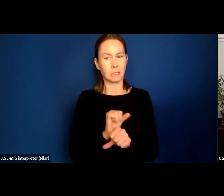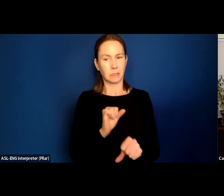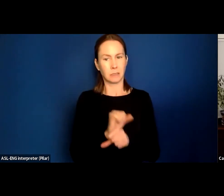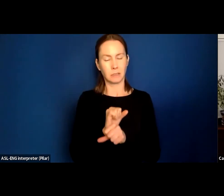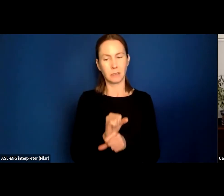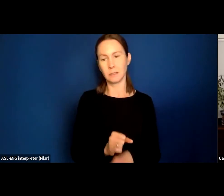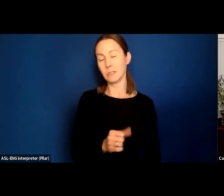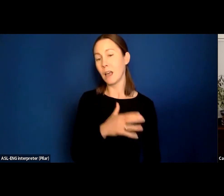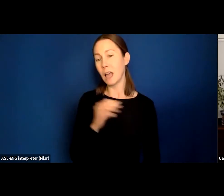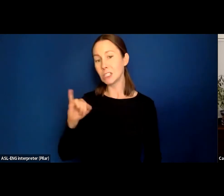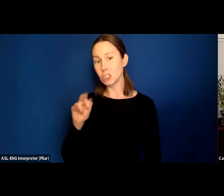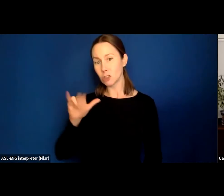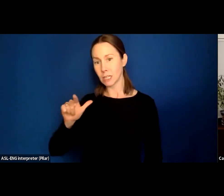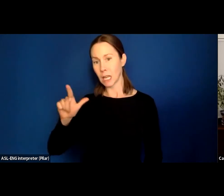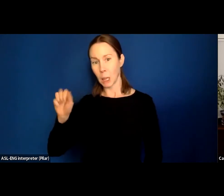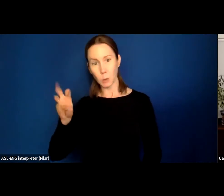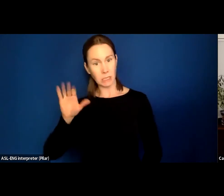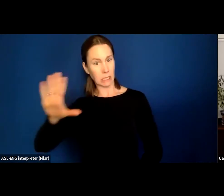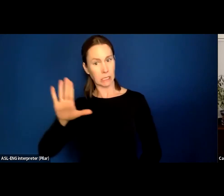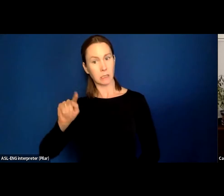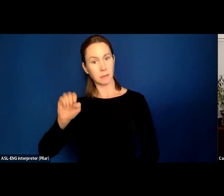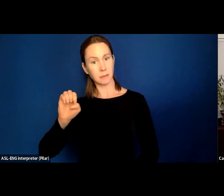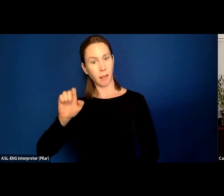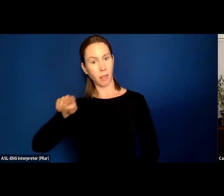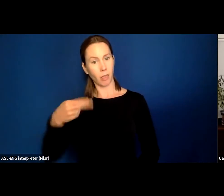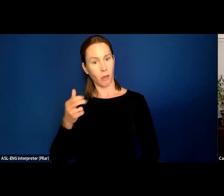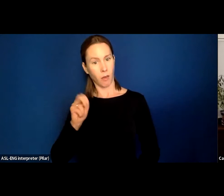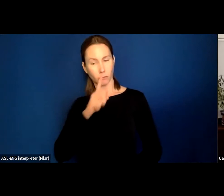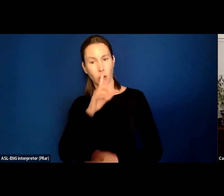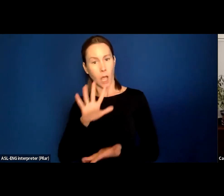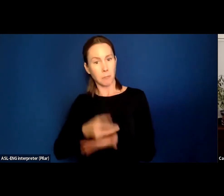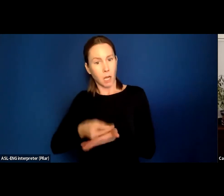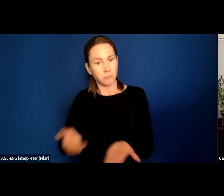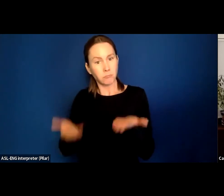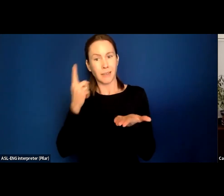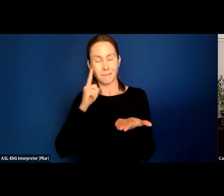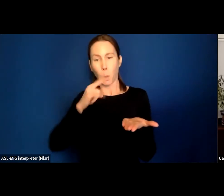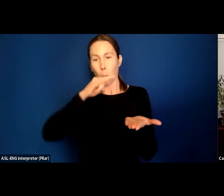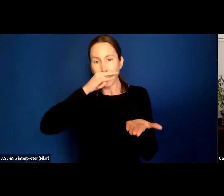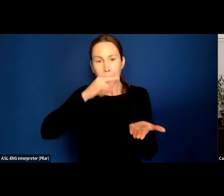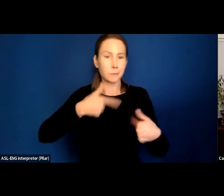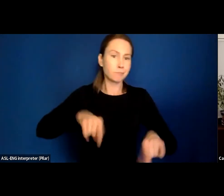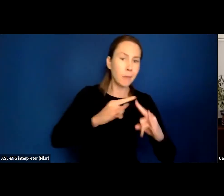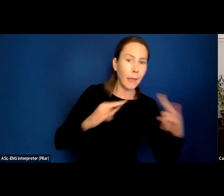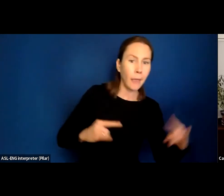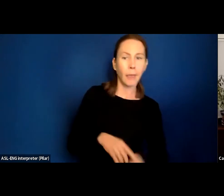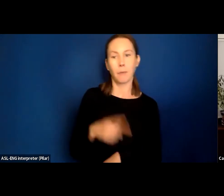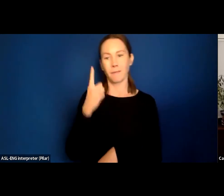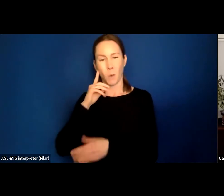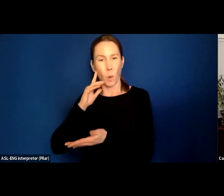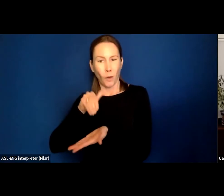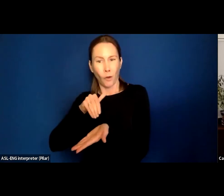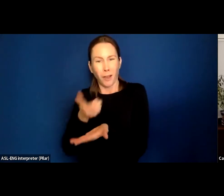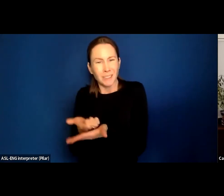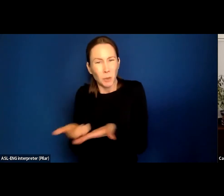Lewis's telethons raised money for kids to go to camp. It raised medical equipment, and they could attend